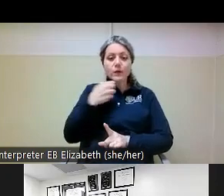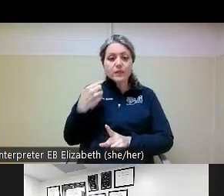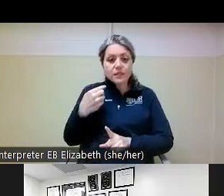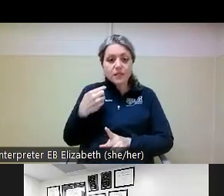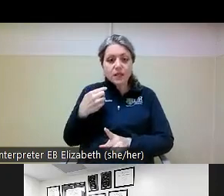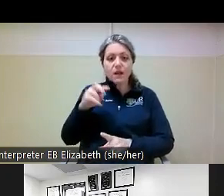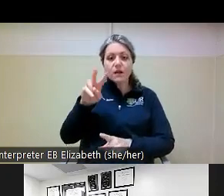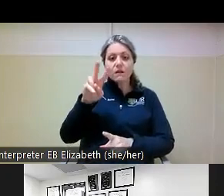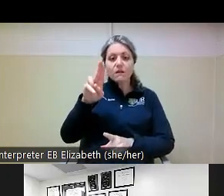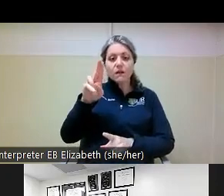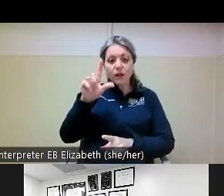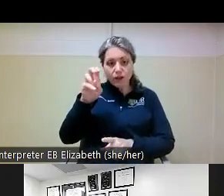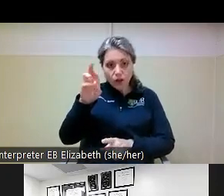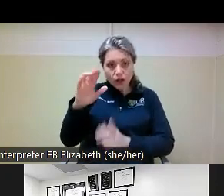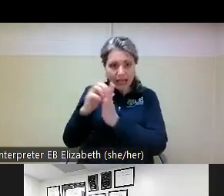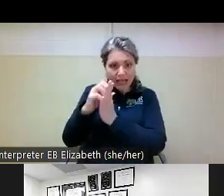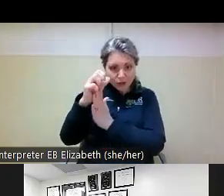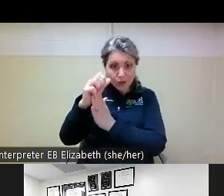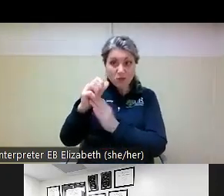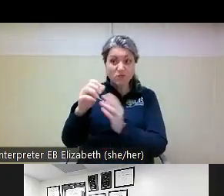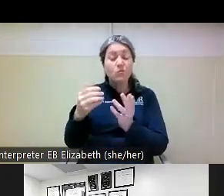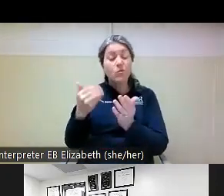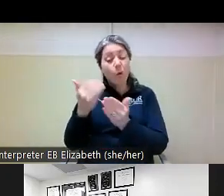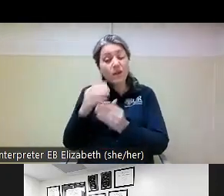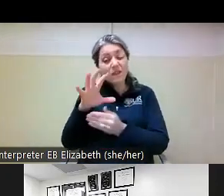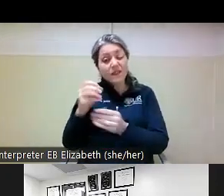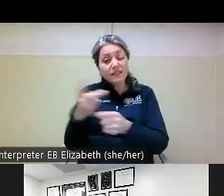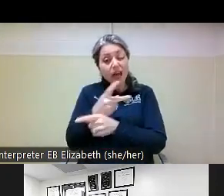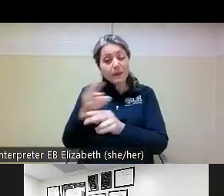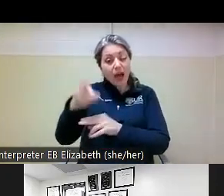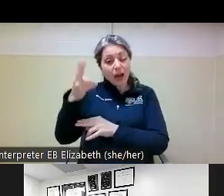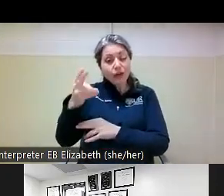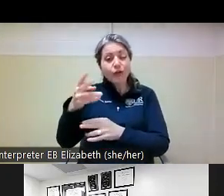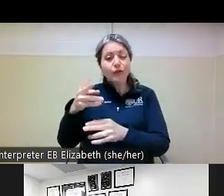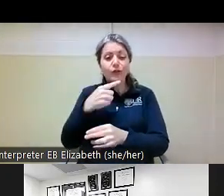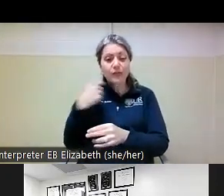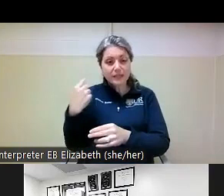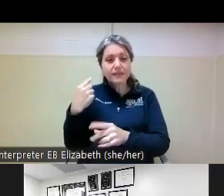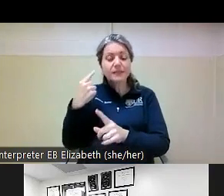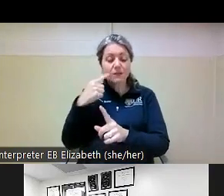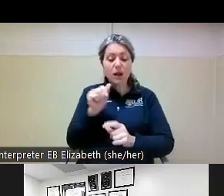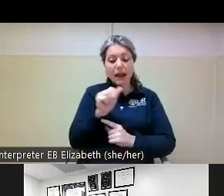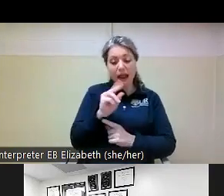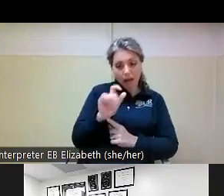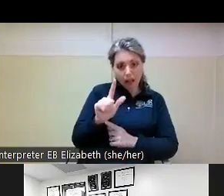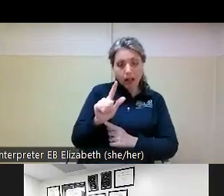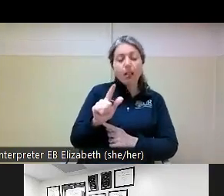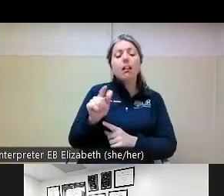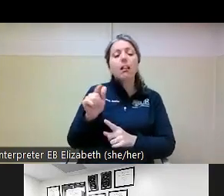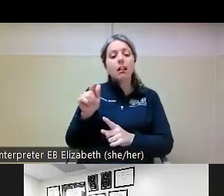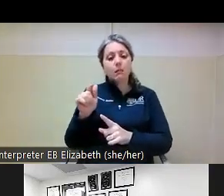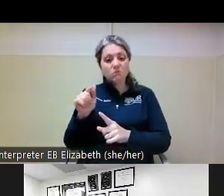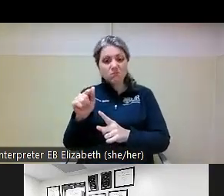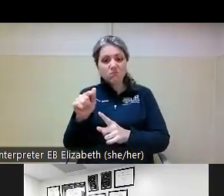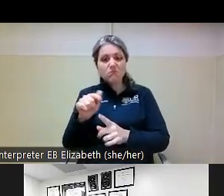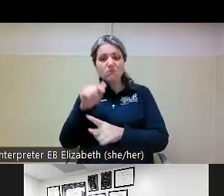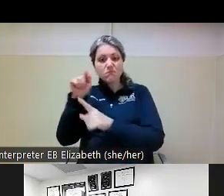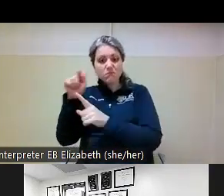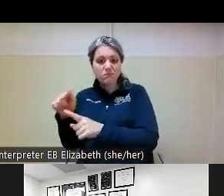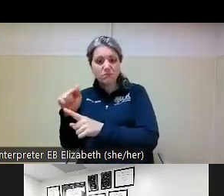have had vulvar cancers are almost 50 times higher risk for anal cancer. And